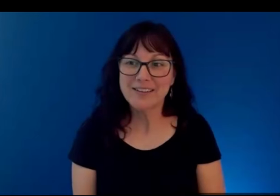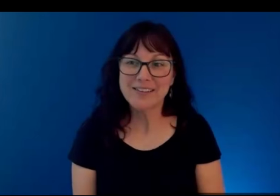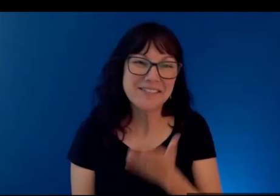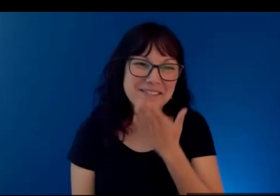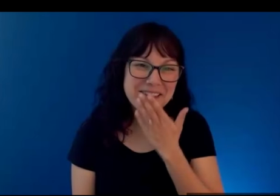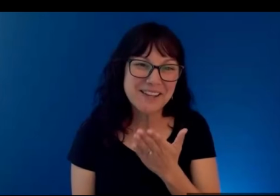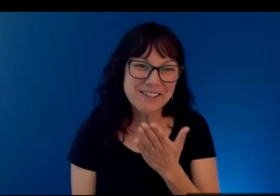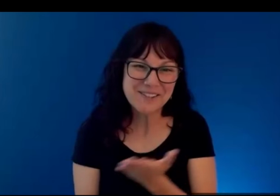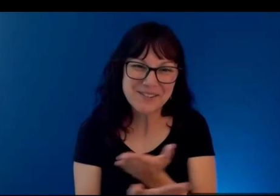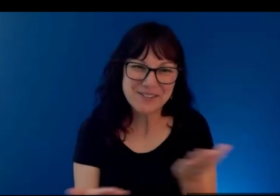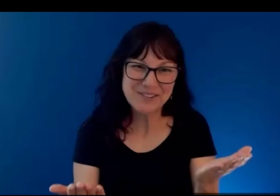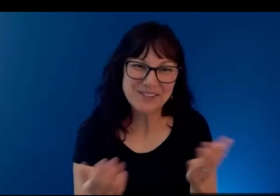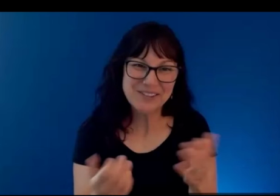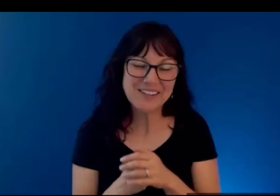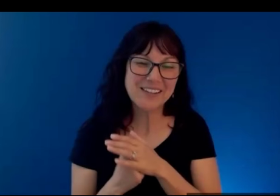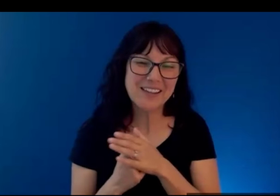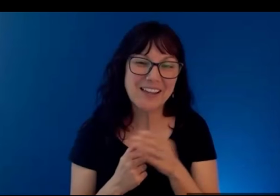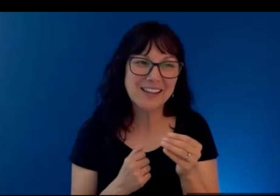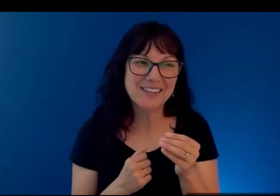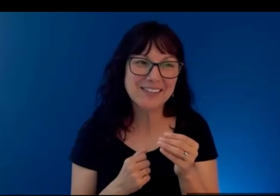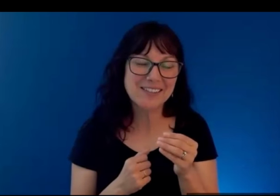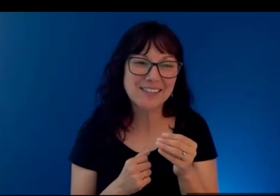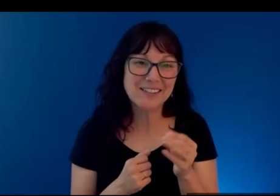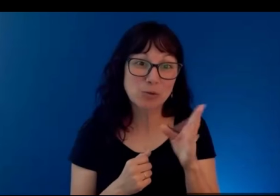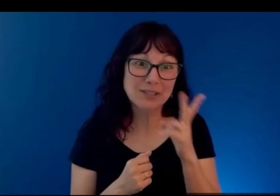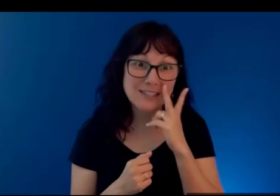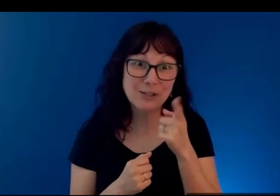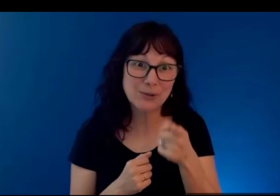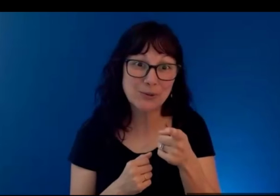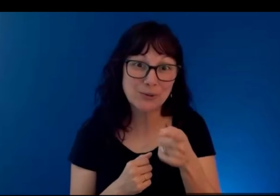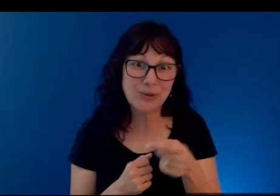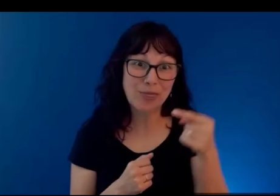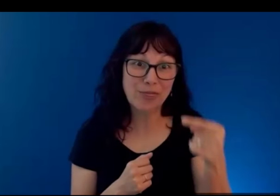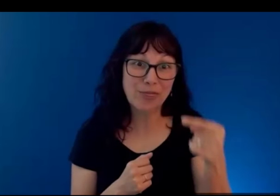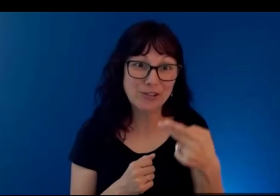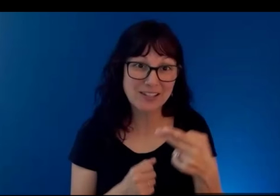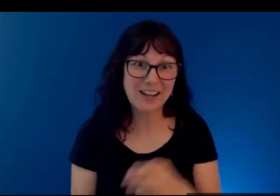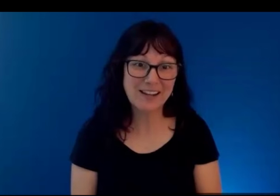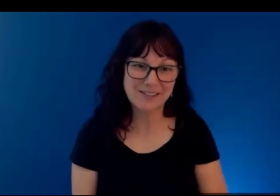All right. Thank you all so much. And we will see you next time.